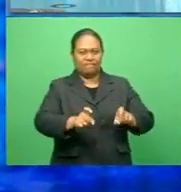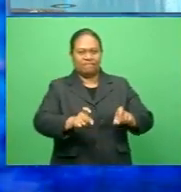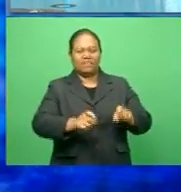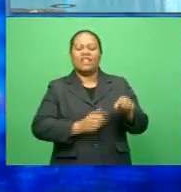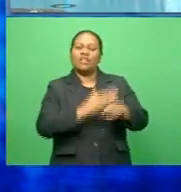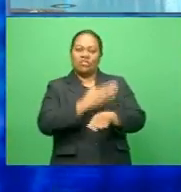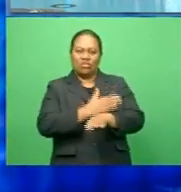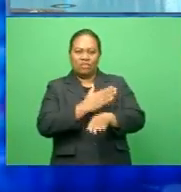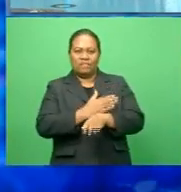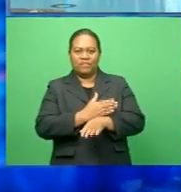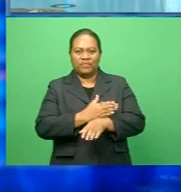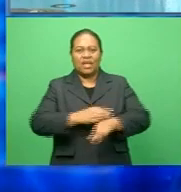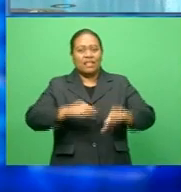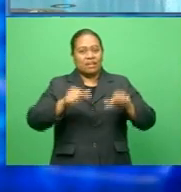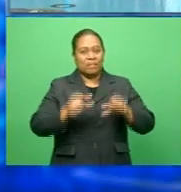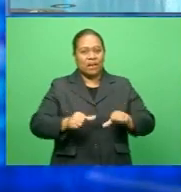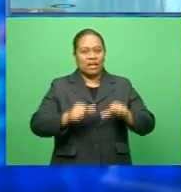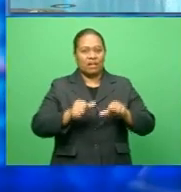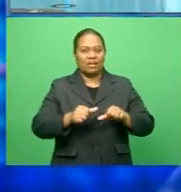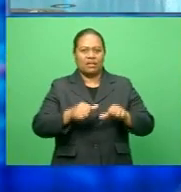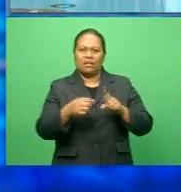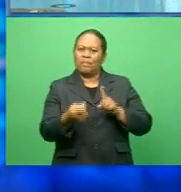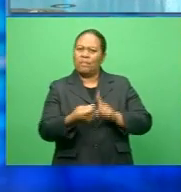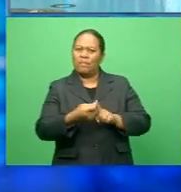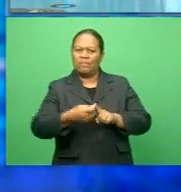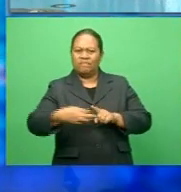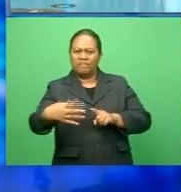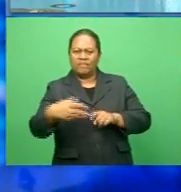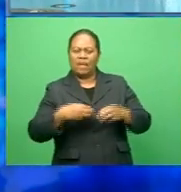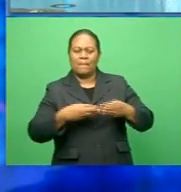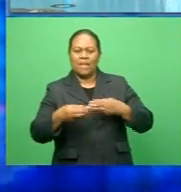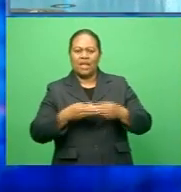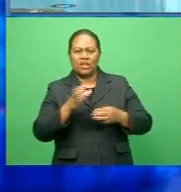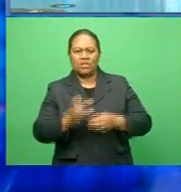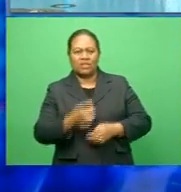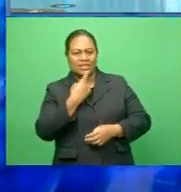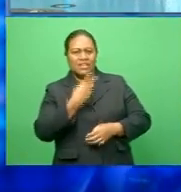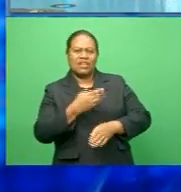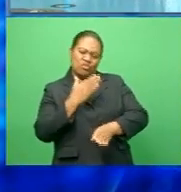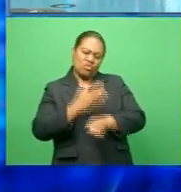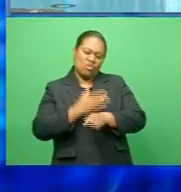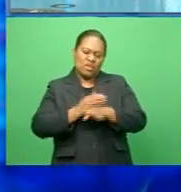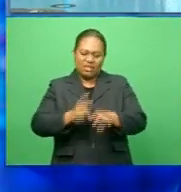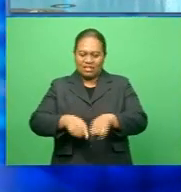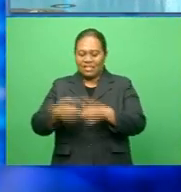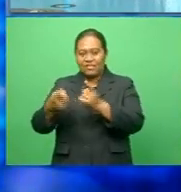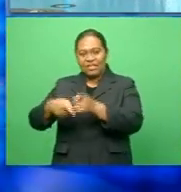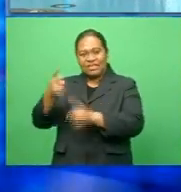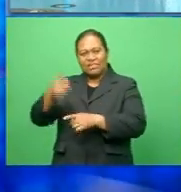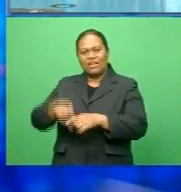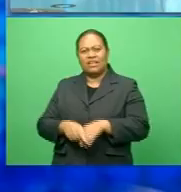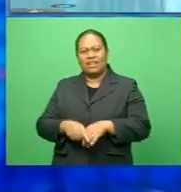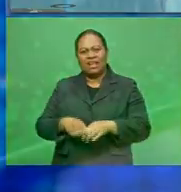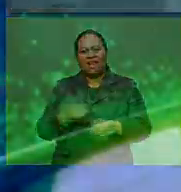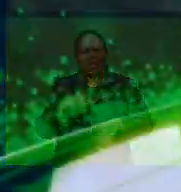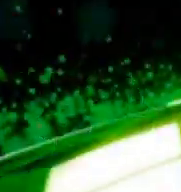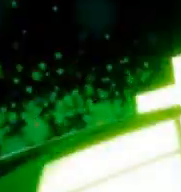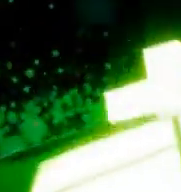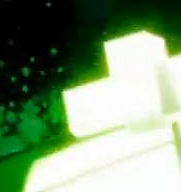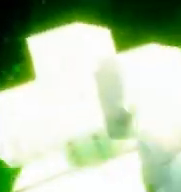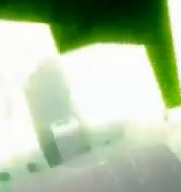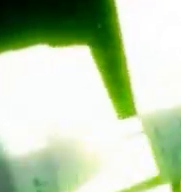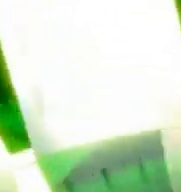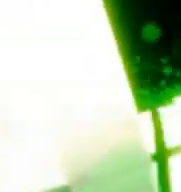COVID-19. Resident manager Chris Hamilton says they are working various shifts. Kelly Vadala reports.